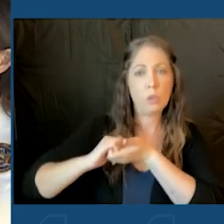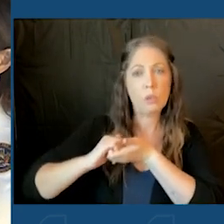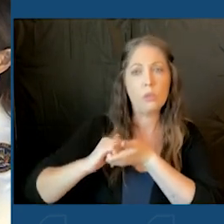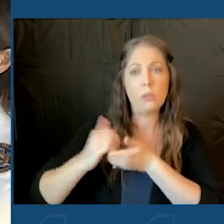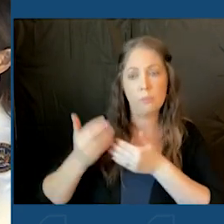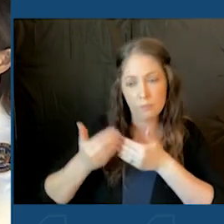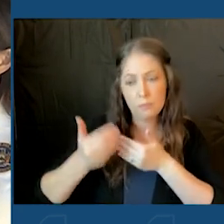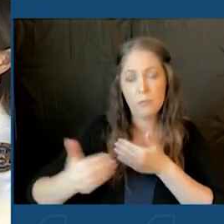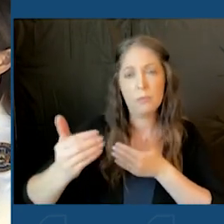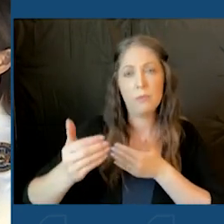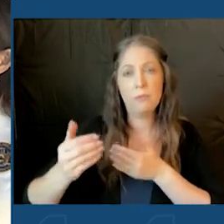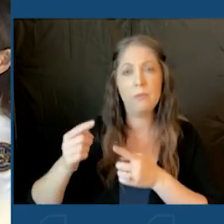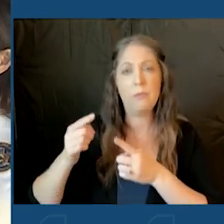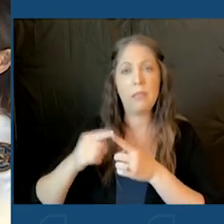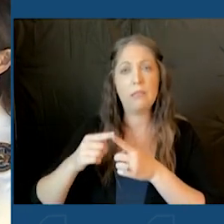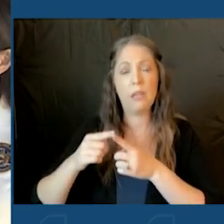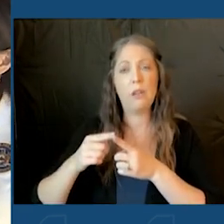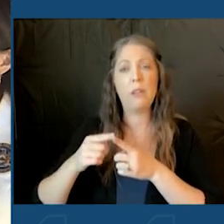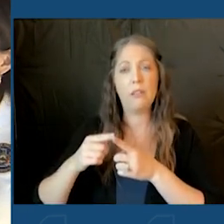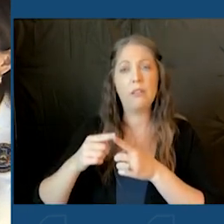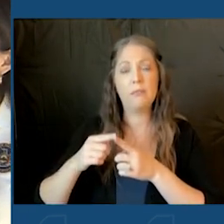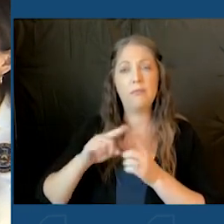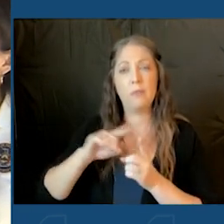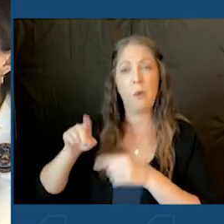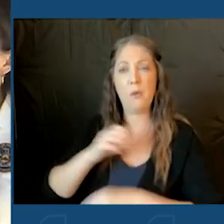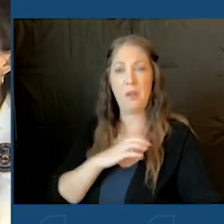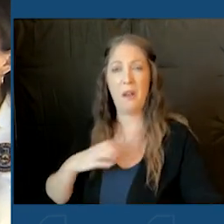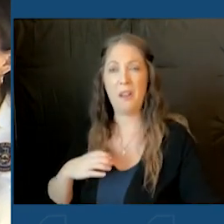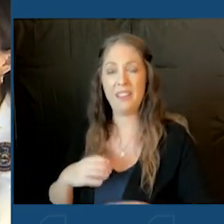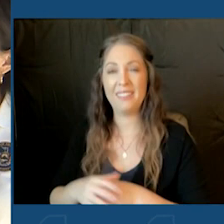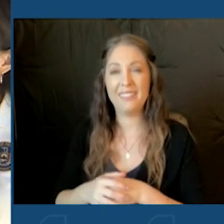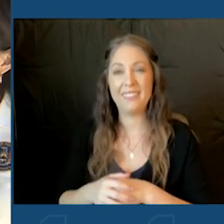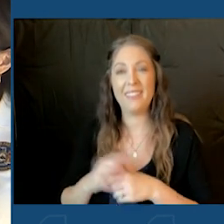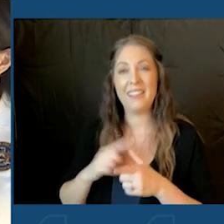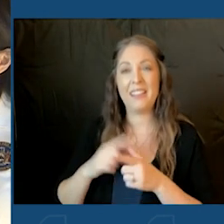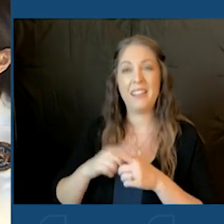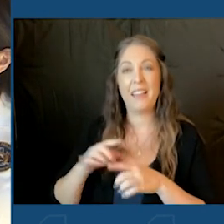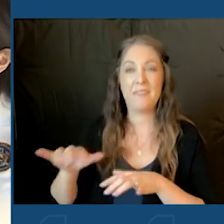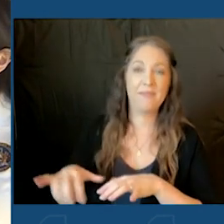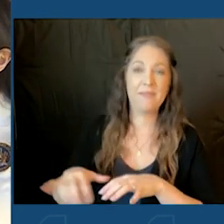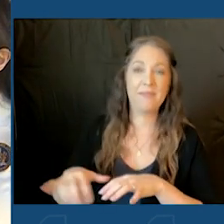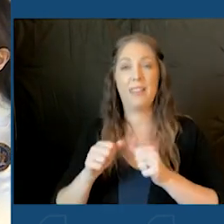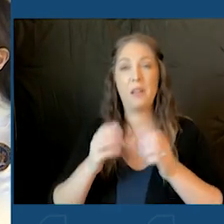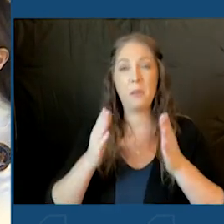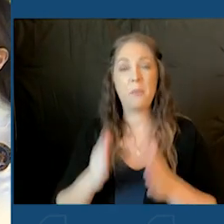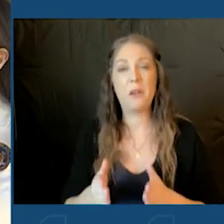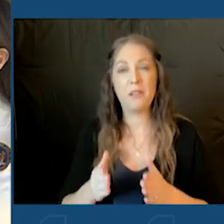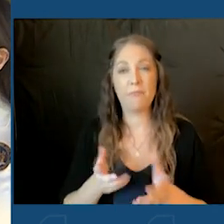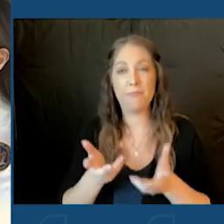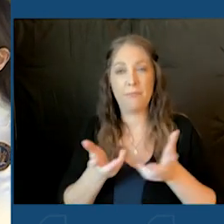he leaves office and we take up with, unfortunately, the next person who'll be dealing with Ulster's